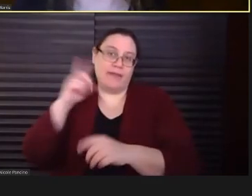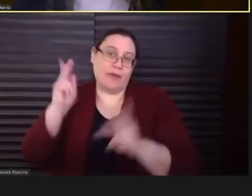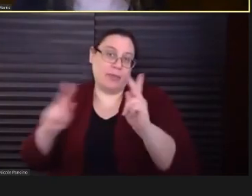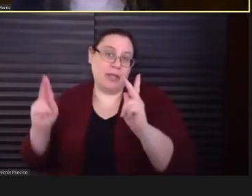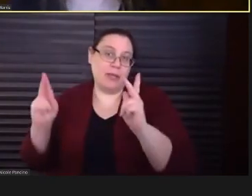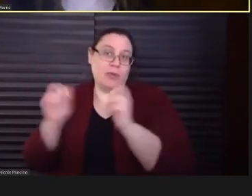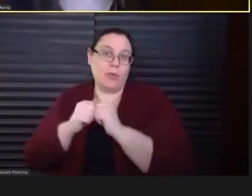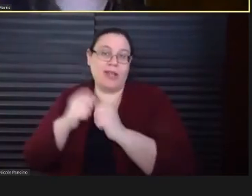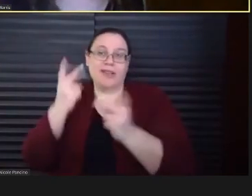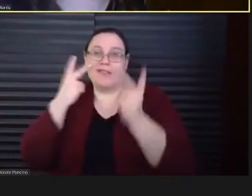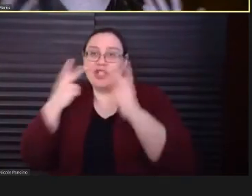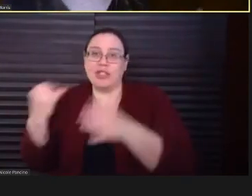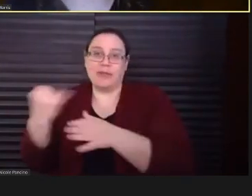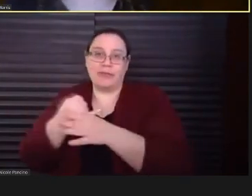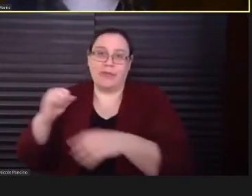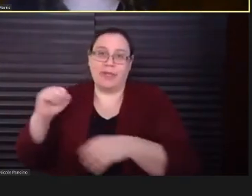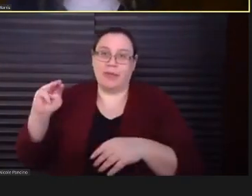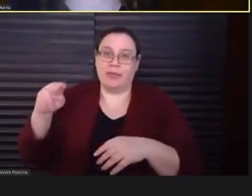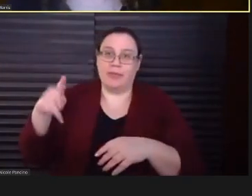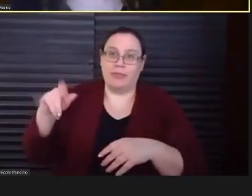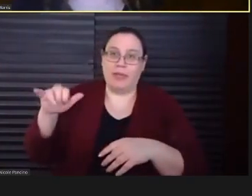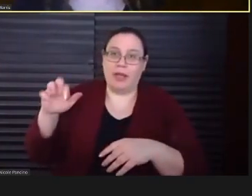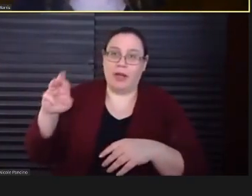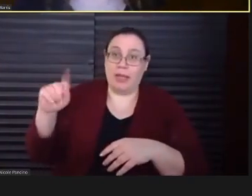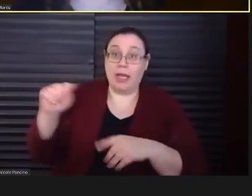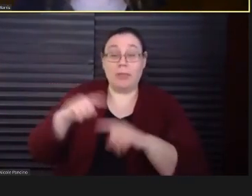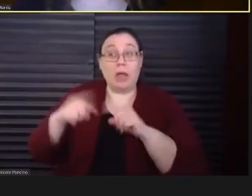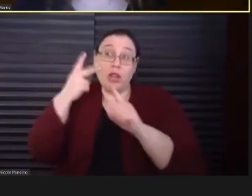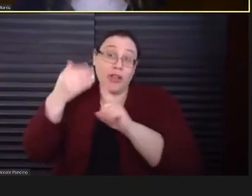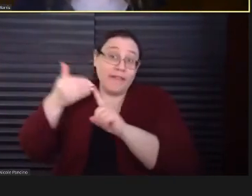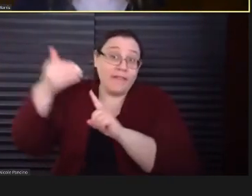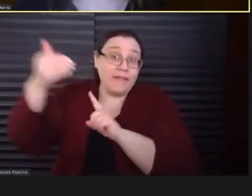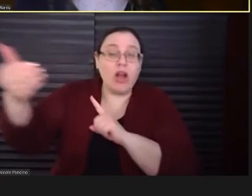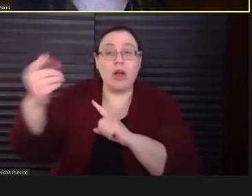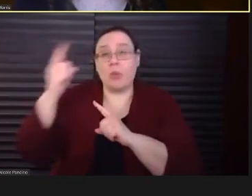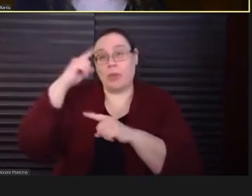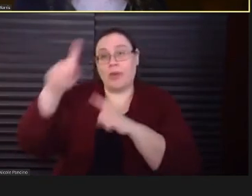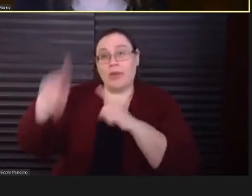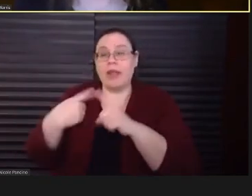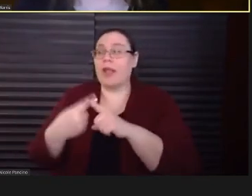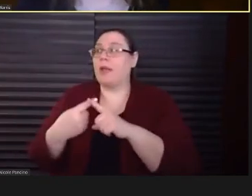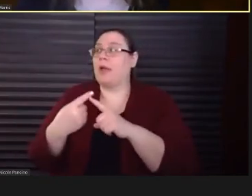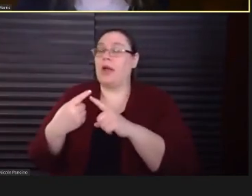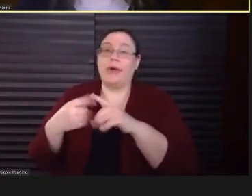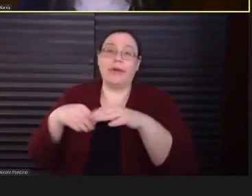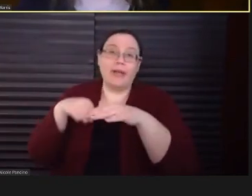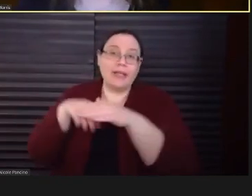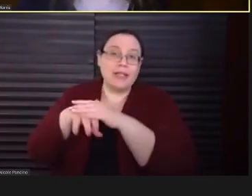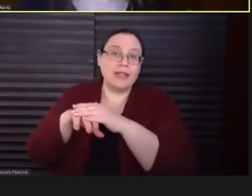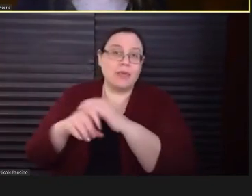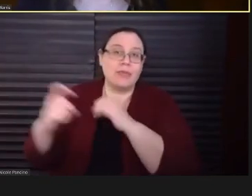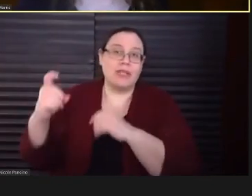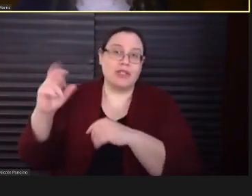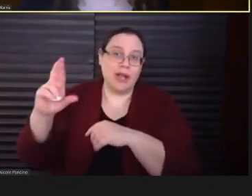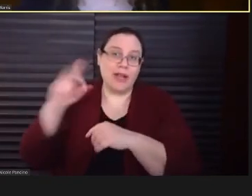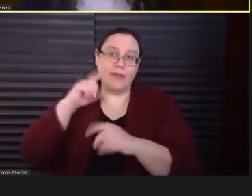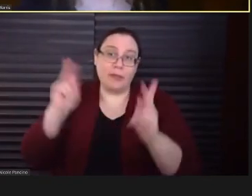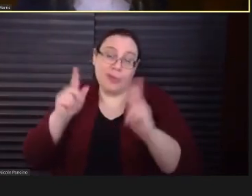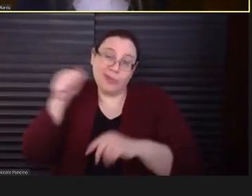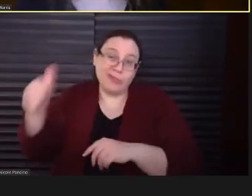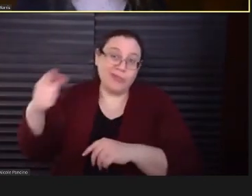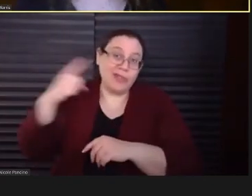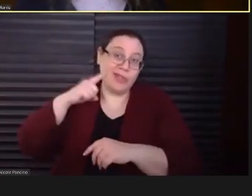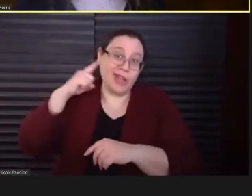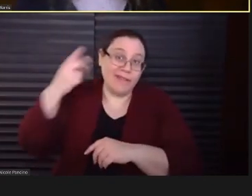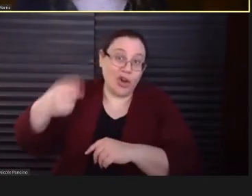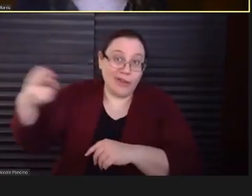vision impairment, but looking forward, we're also thinking about accessible mixed reality for people who are deaf and hard of hearing,